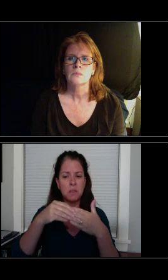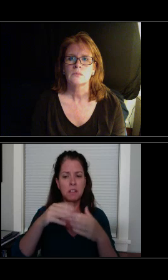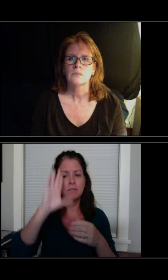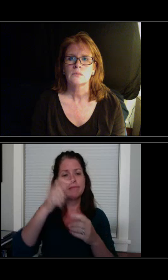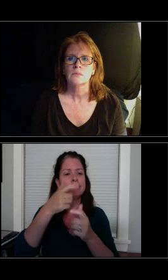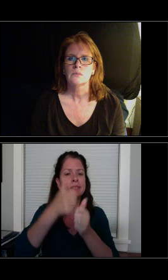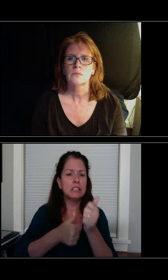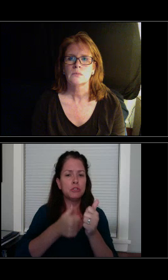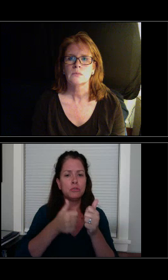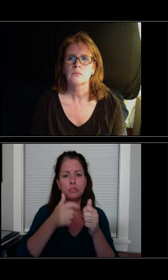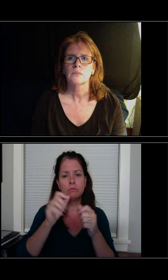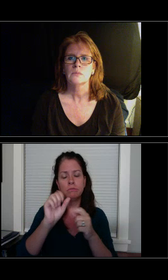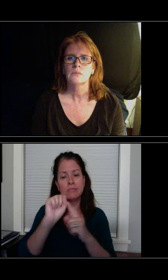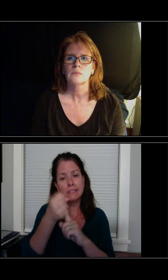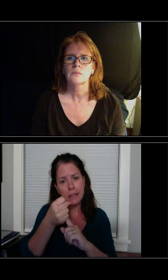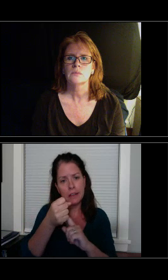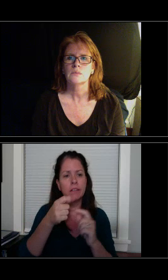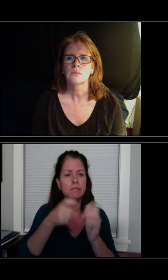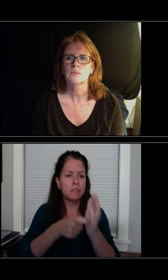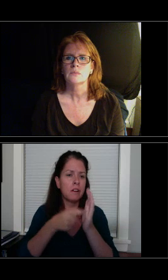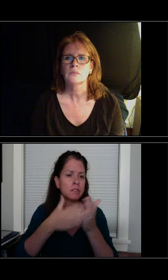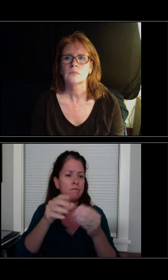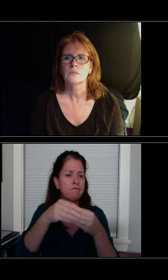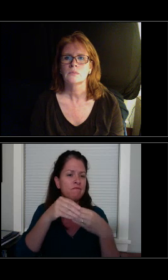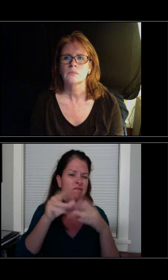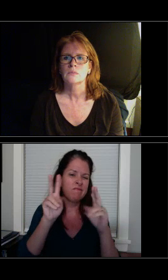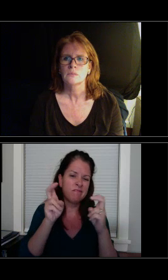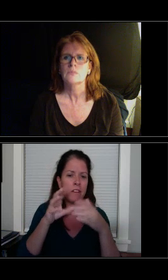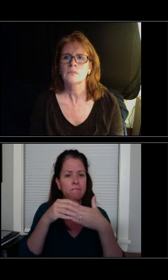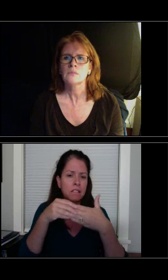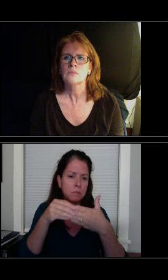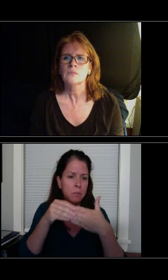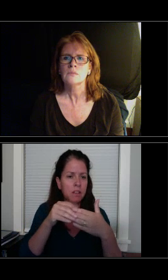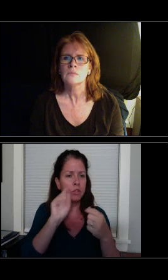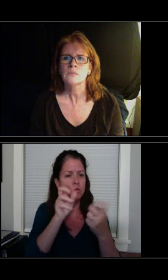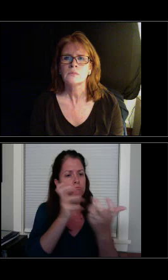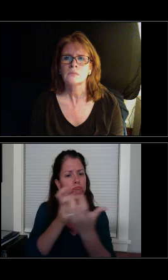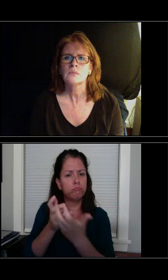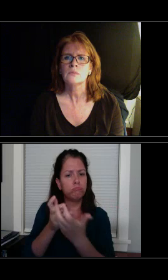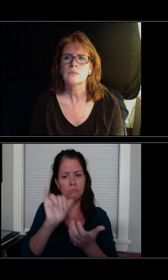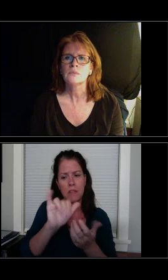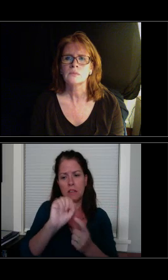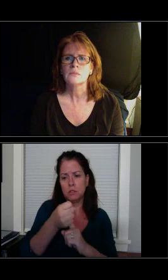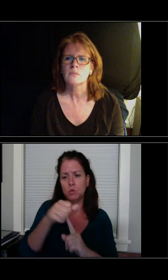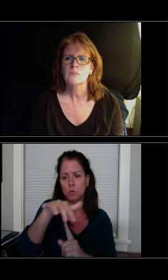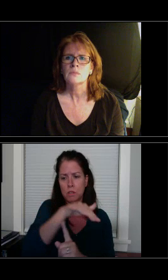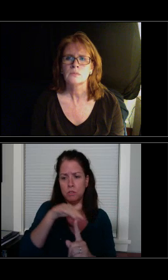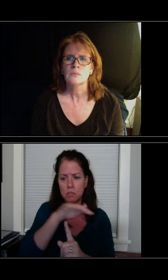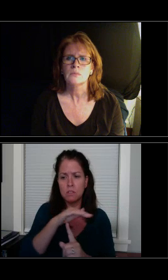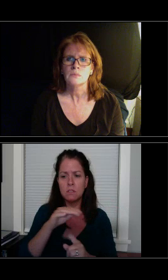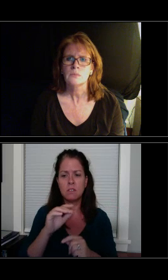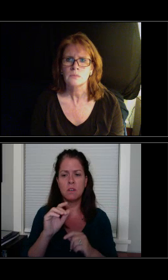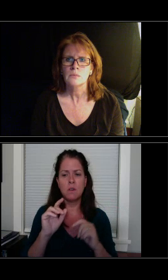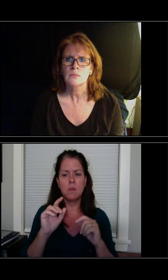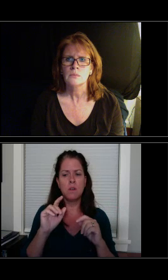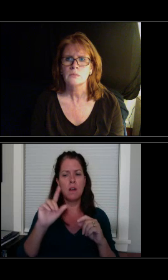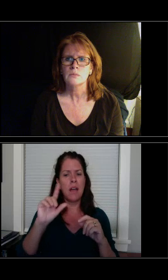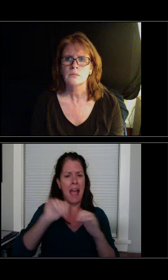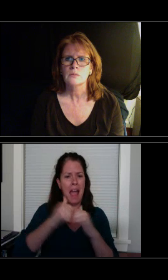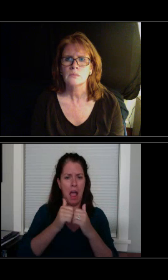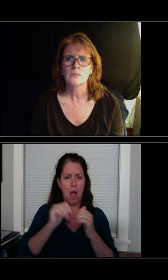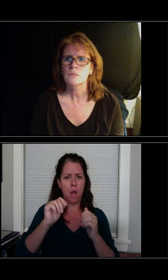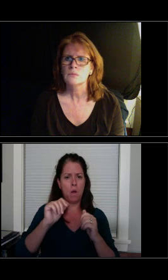There's a question related to flexibility. Each situation requires a different kind